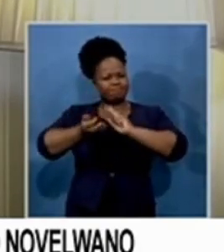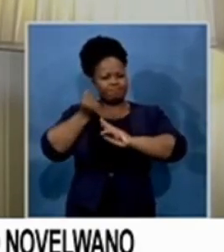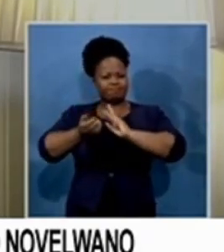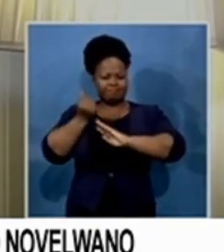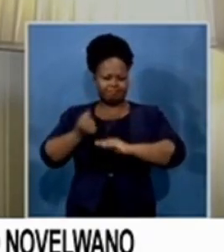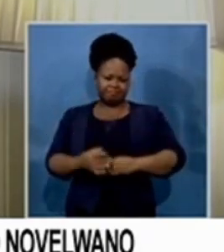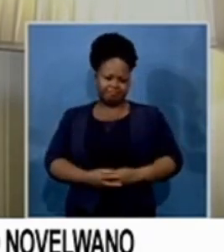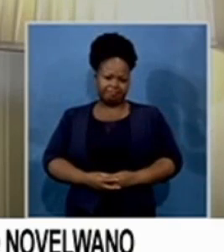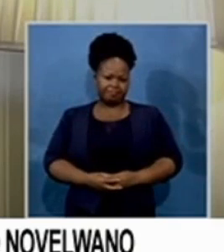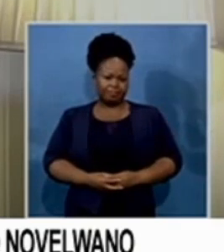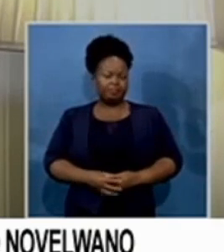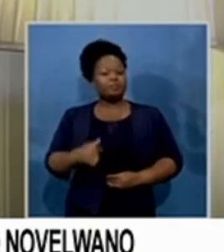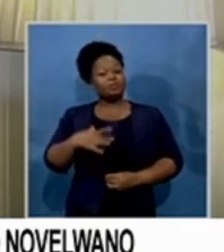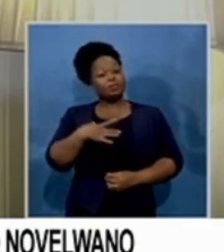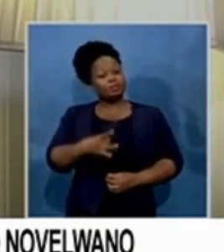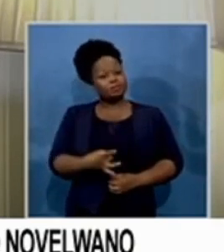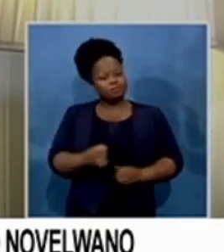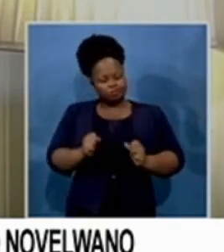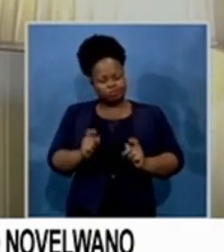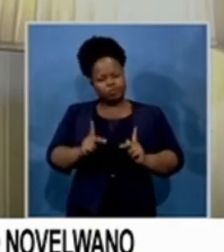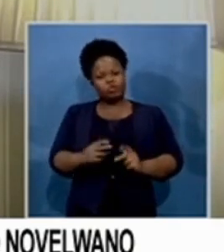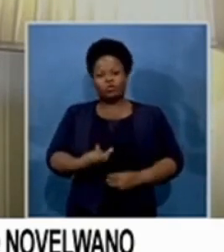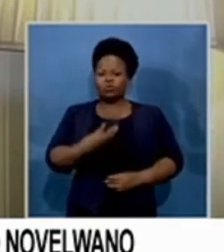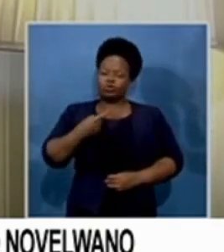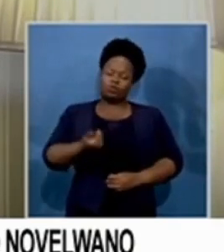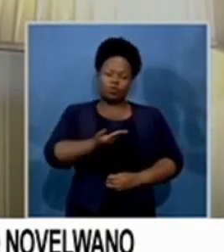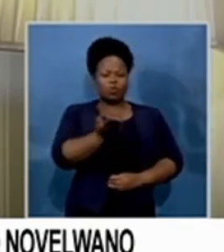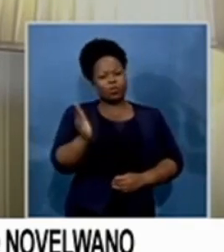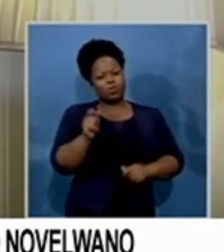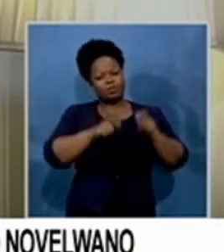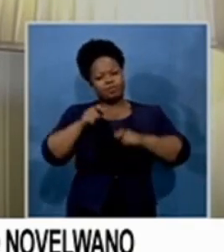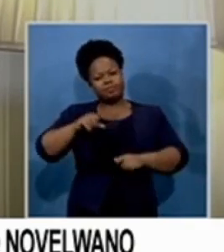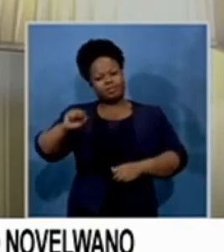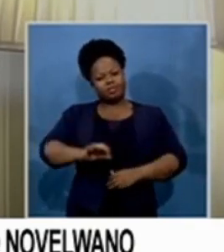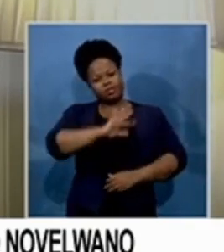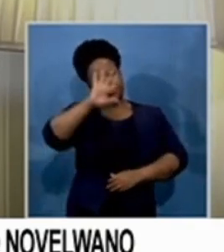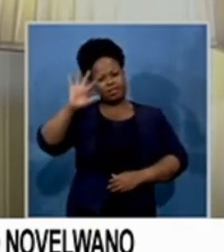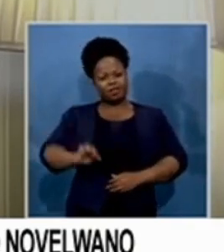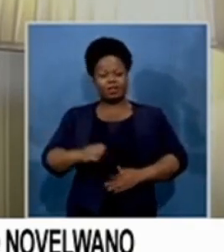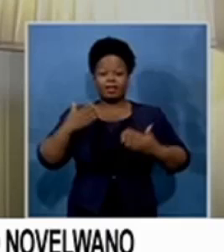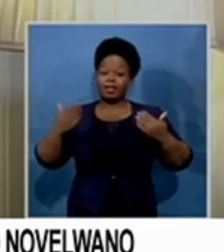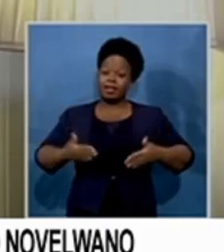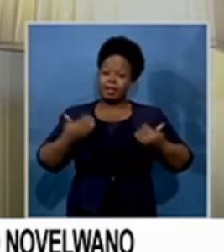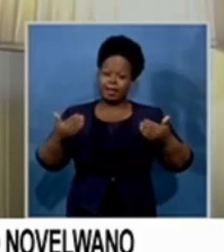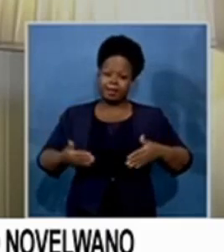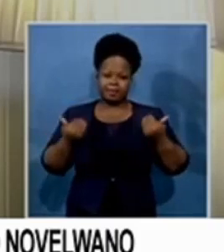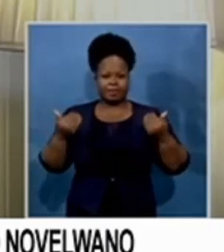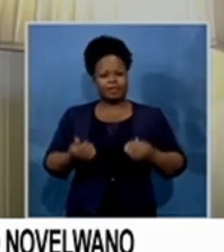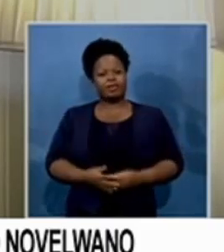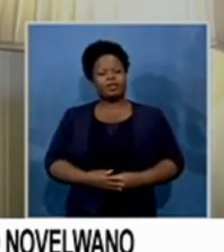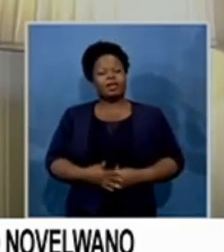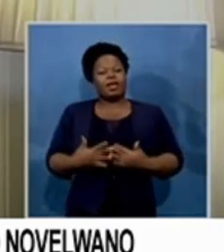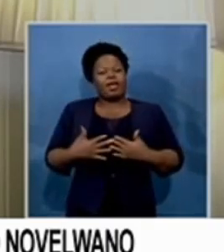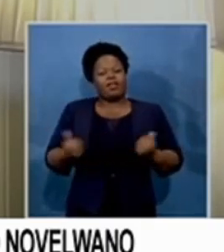I'd like to take this opportunity to wish every South African a happy and